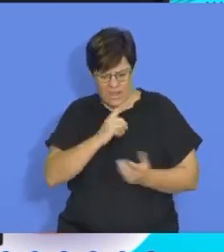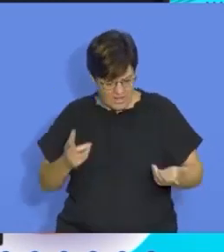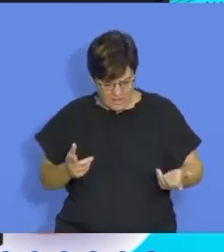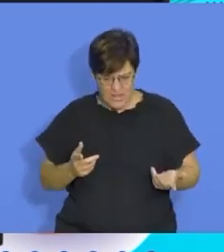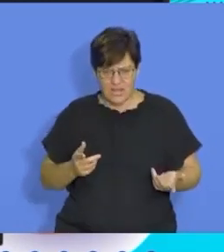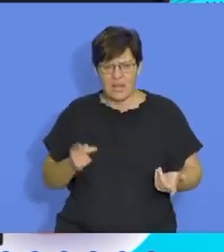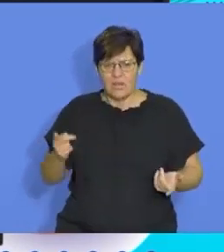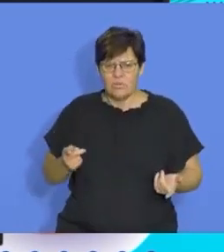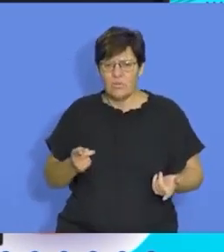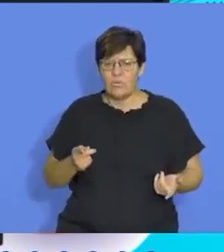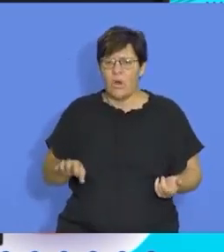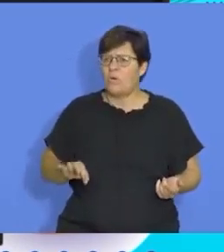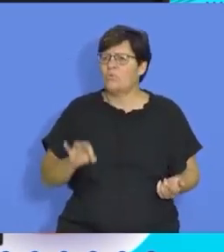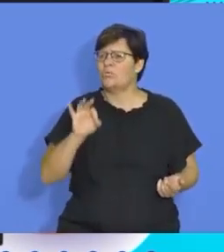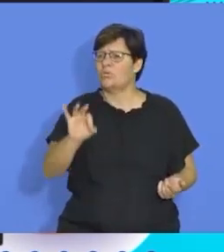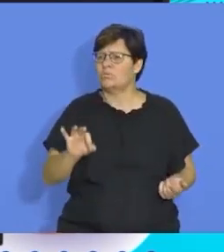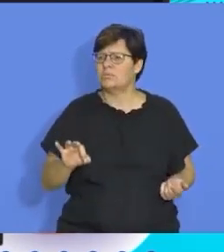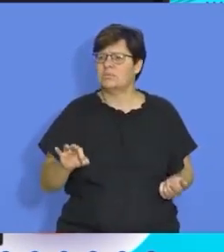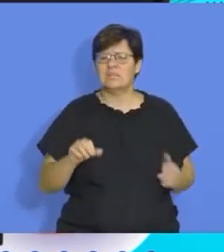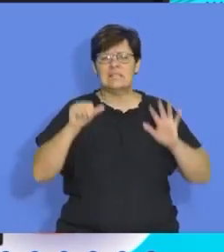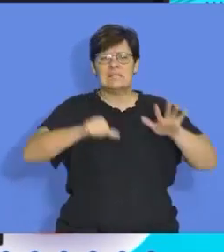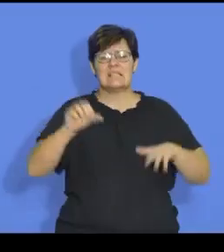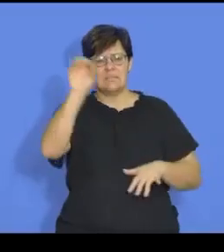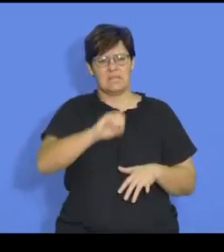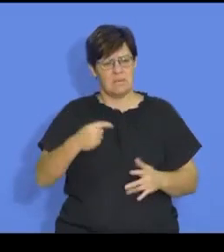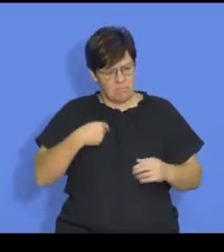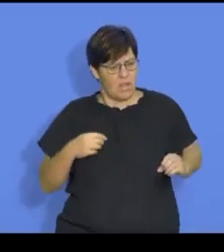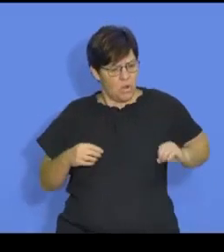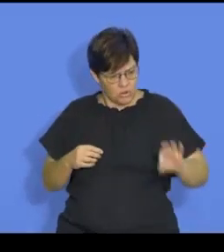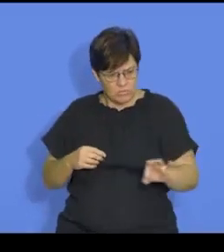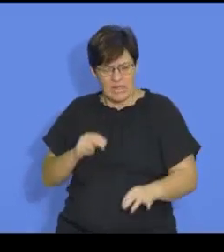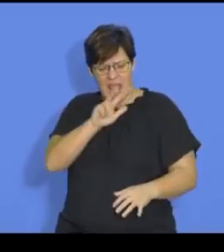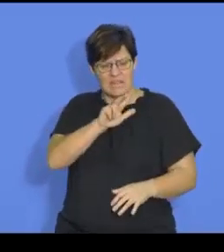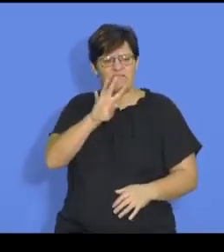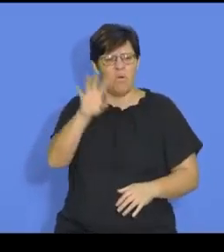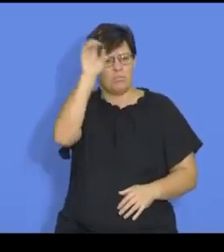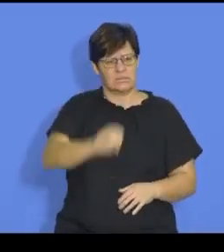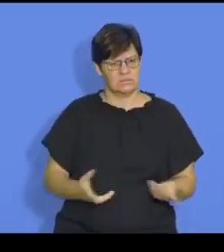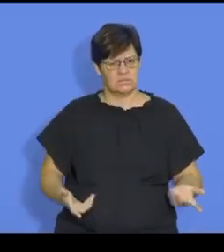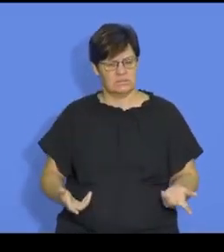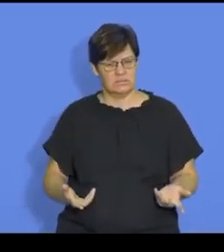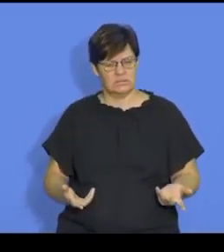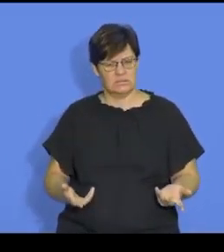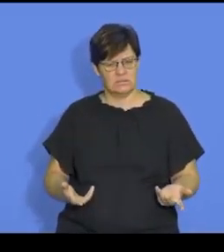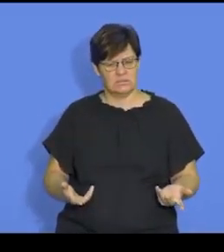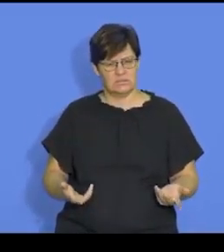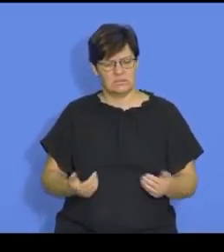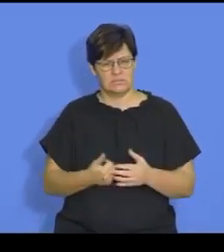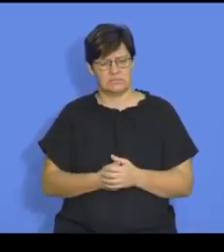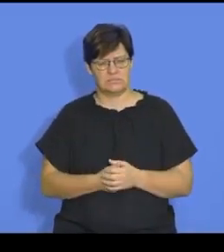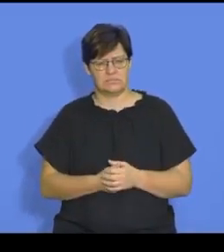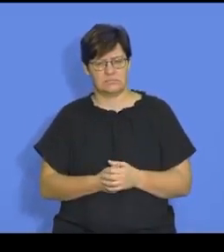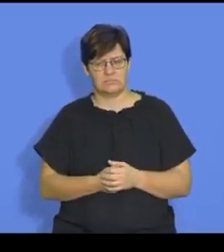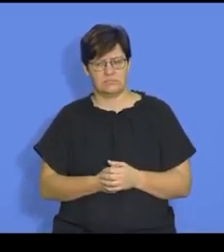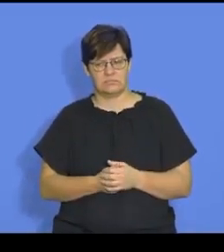because hang on, Candace, you only contributing 16%. Okay, is that right? Should be right. You